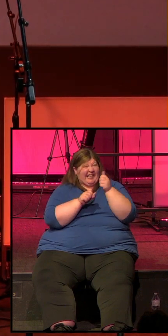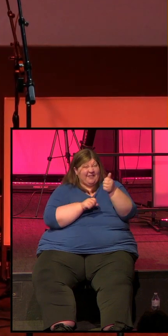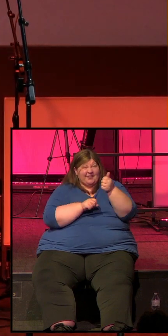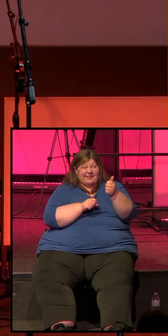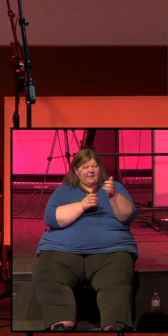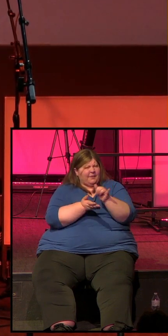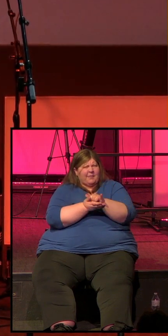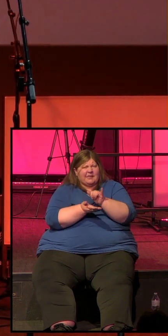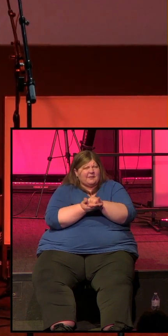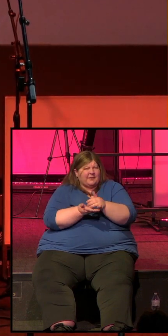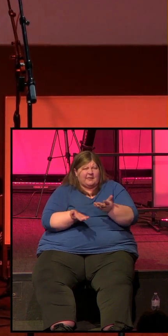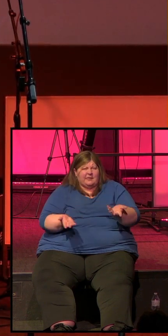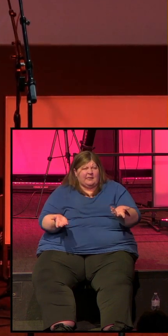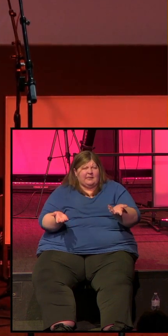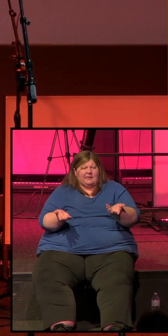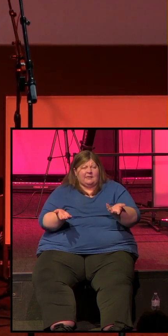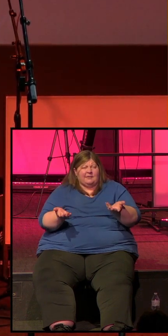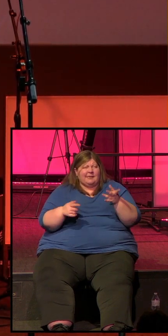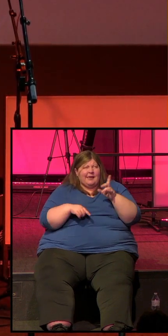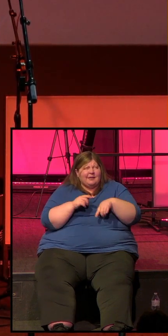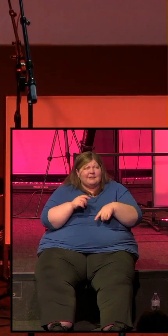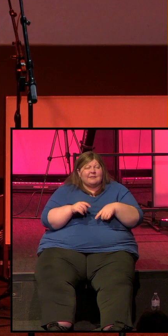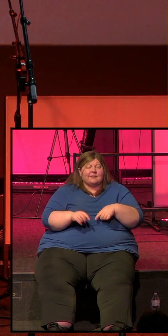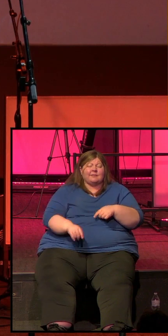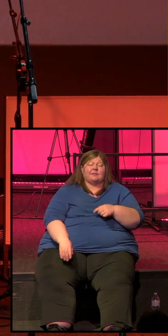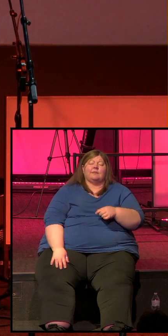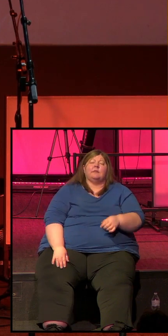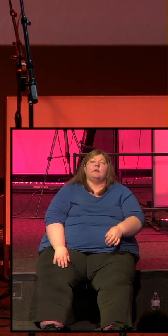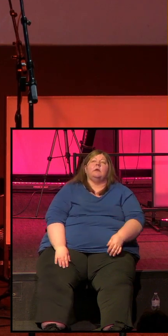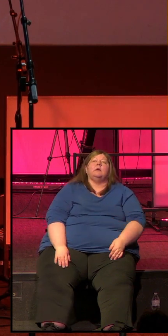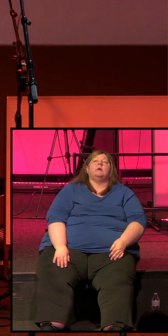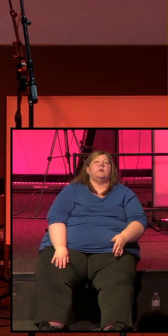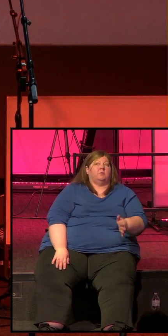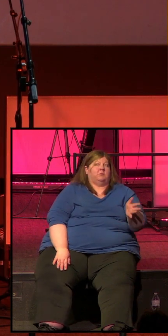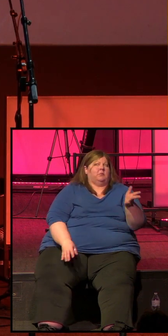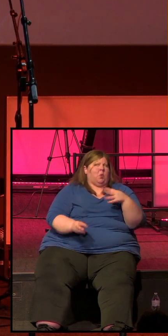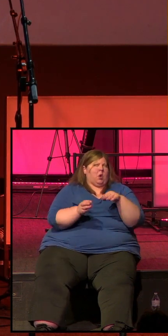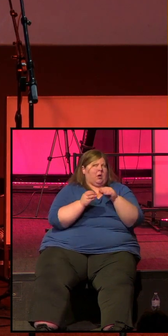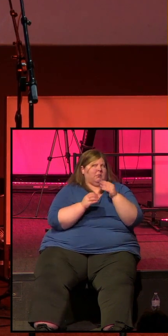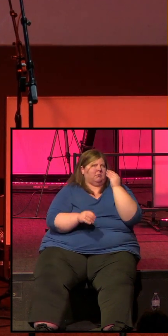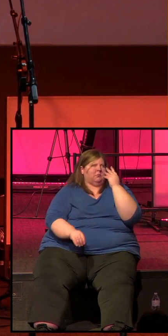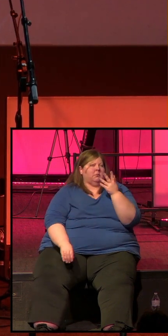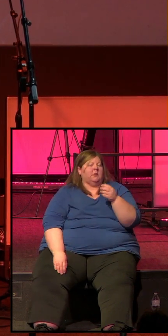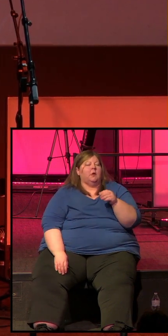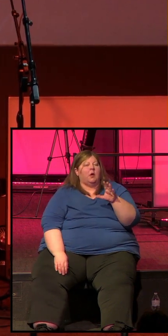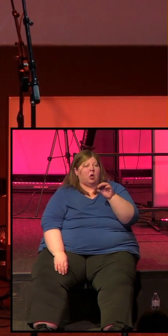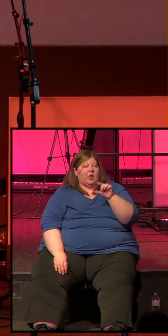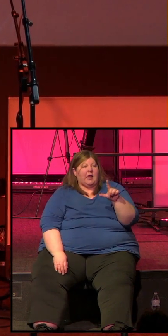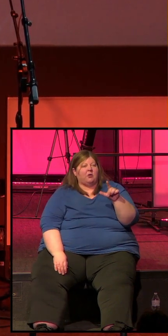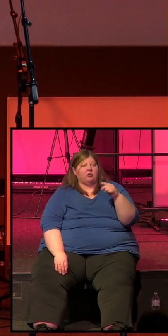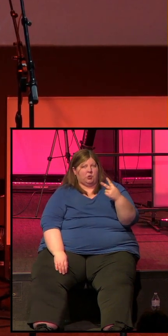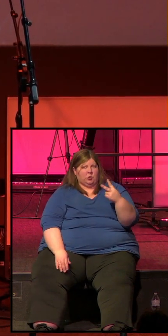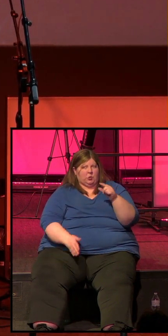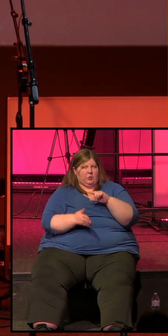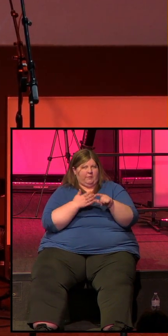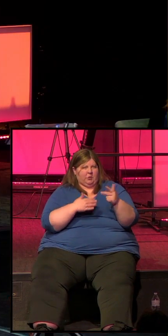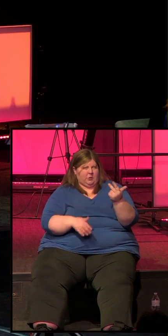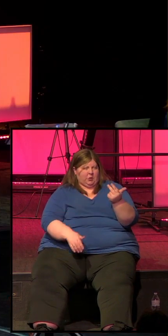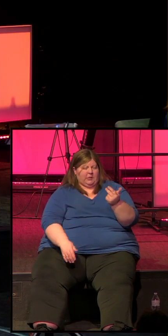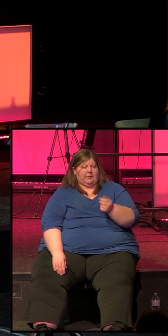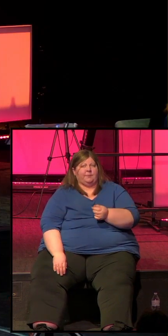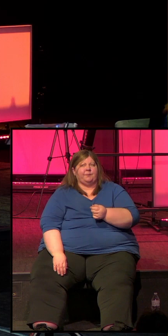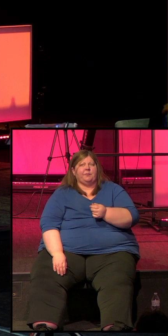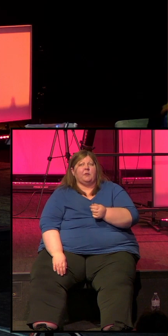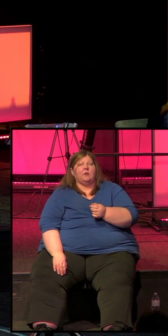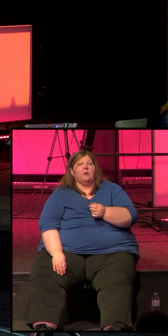release himself from prison. It's just impossible. But then he continues here. It says, Colossians 2, verse 13, when you were dead in